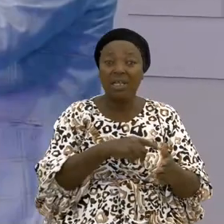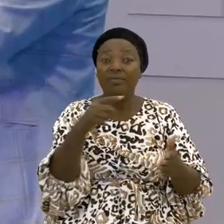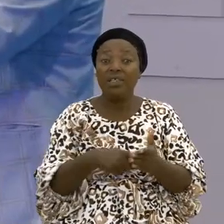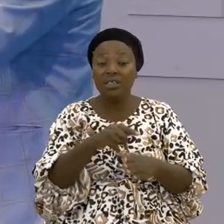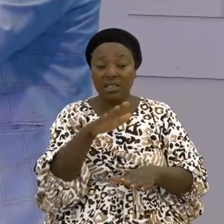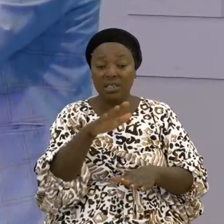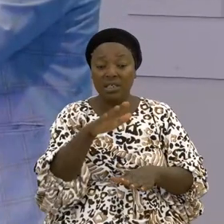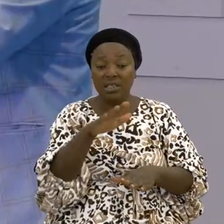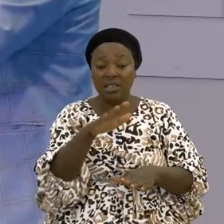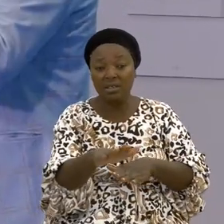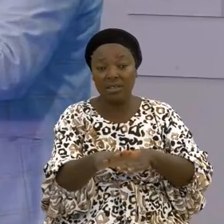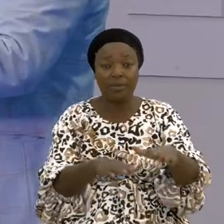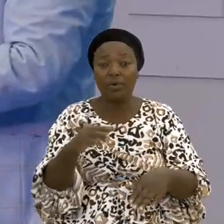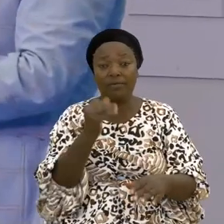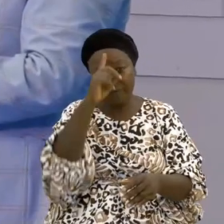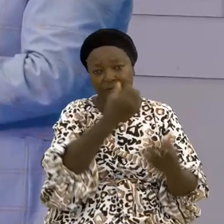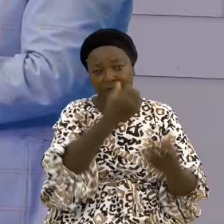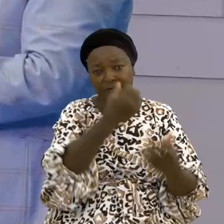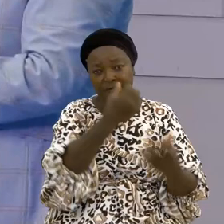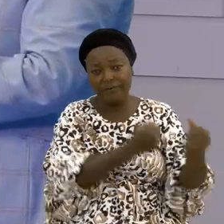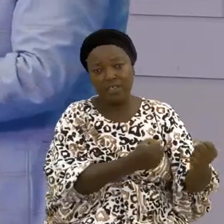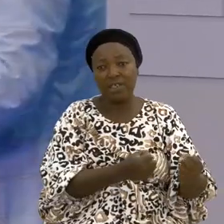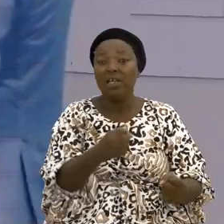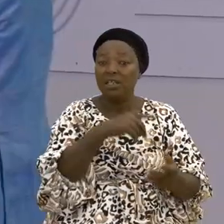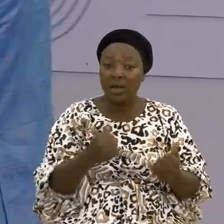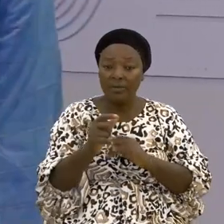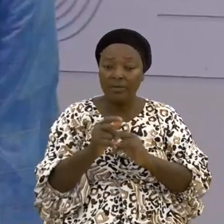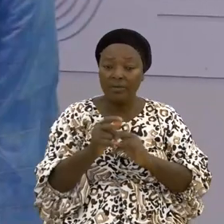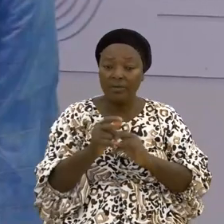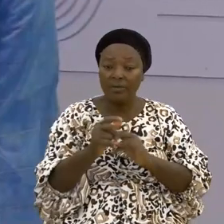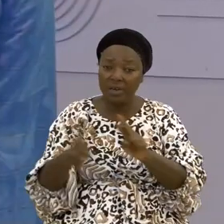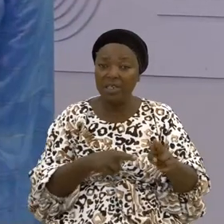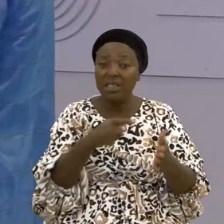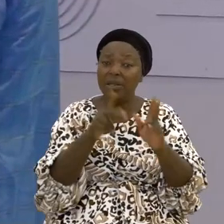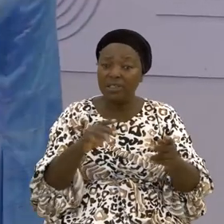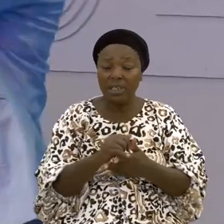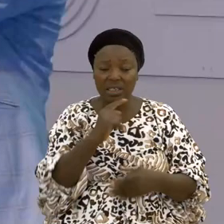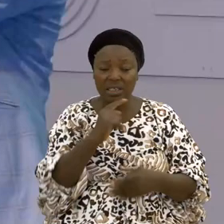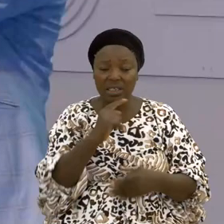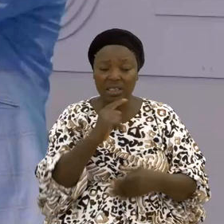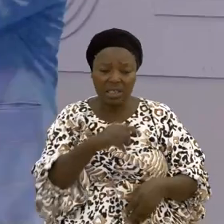talking. Now, if you be ready, this is a person that threatened to burn them